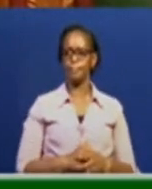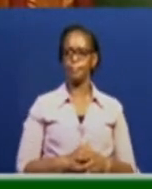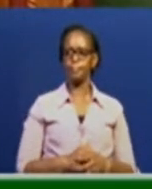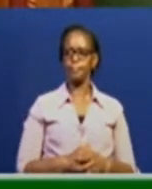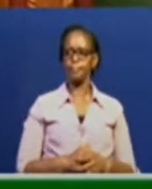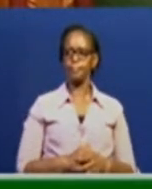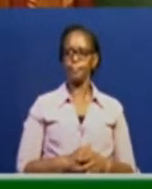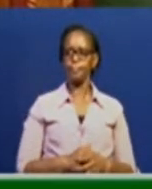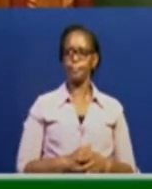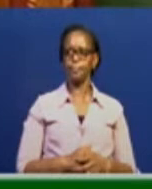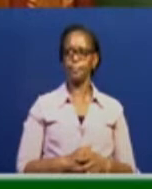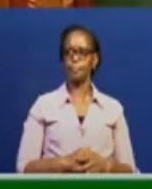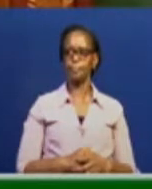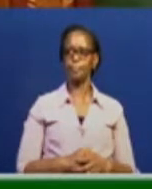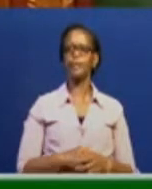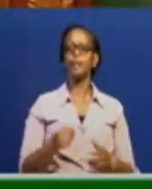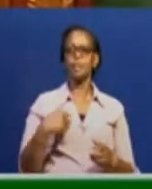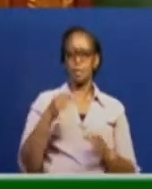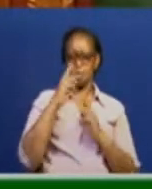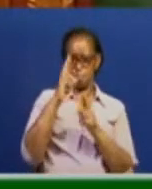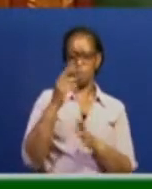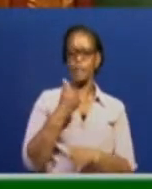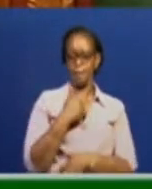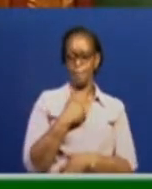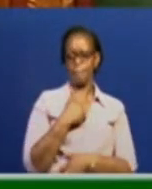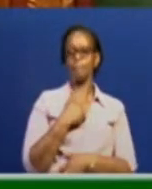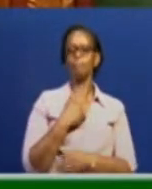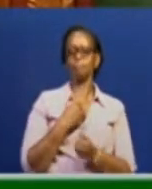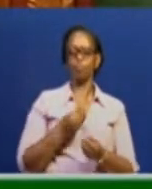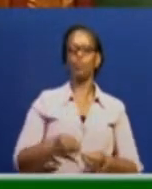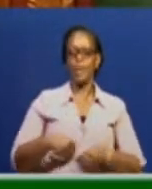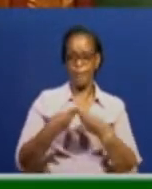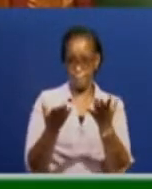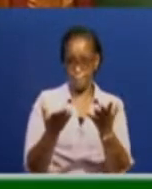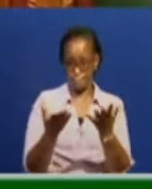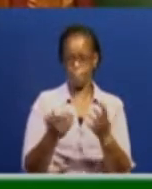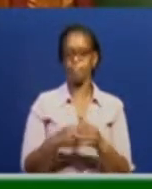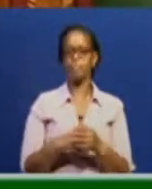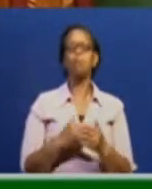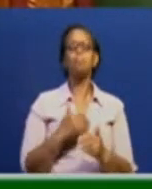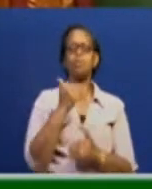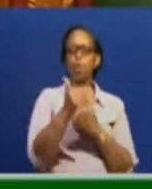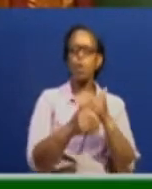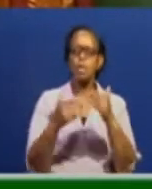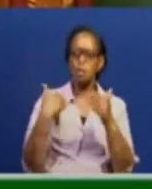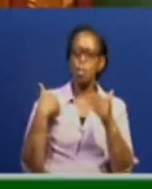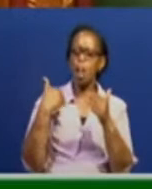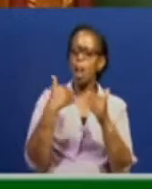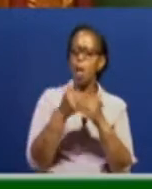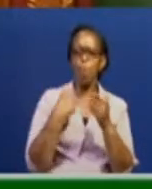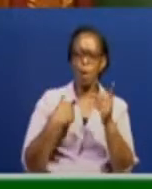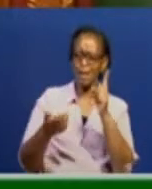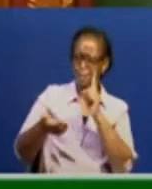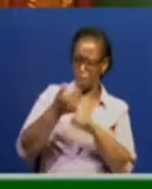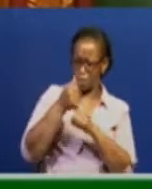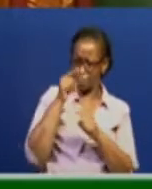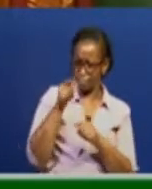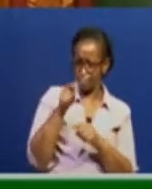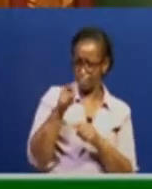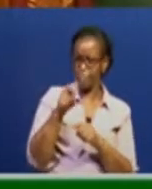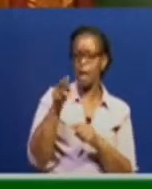I have a substantial report to give on the progress made in fulfilling this solemn